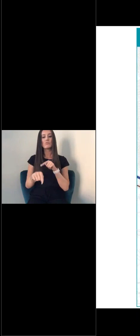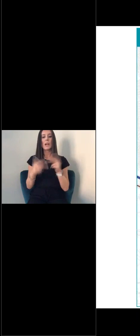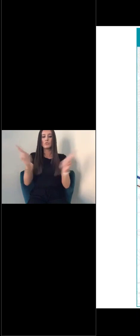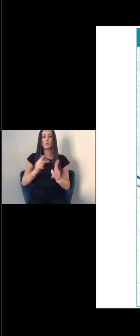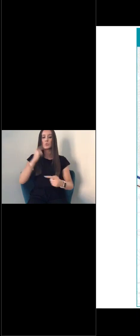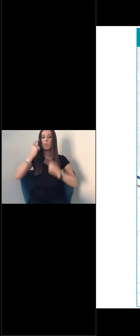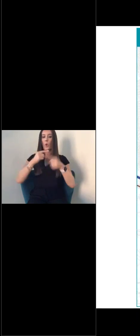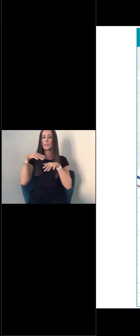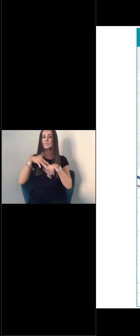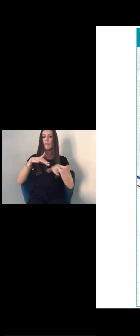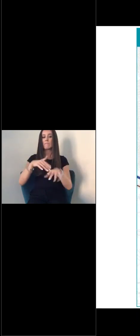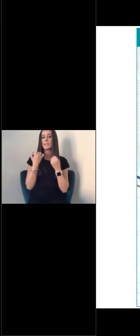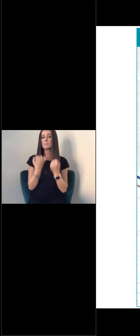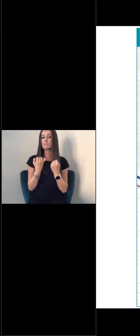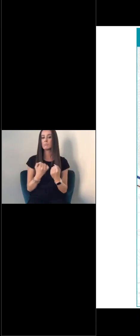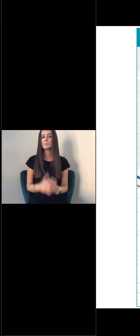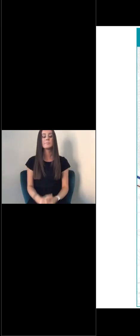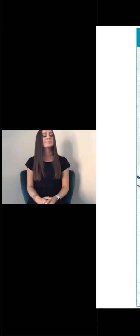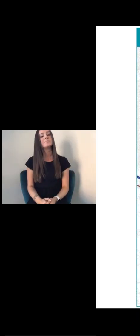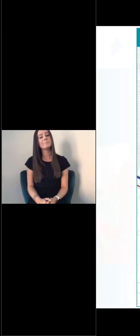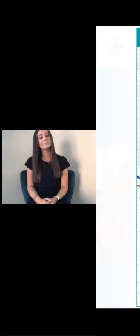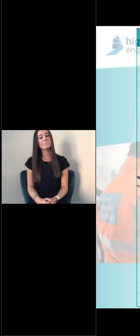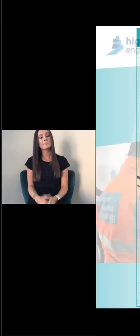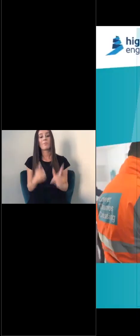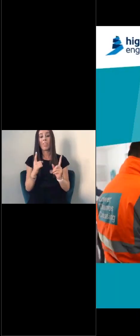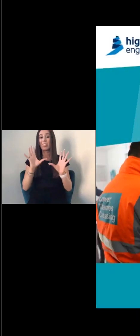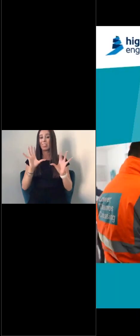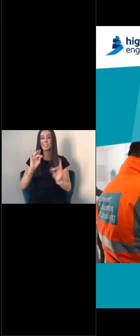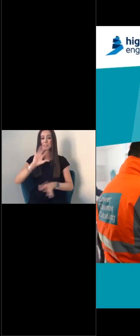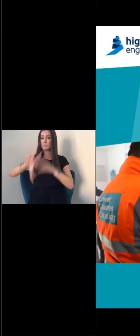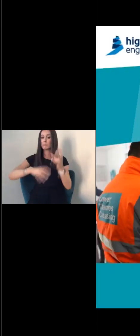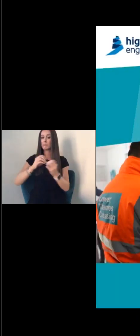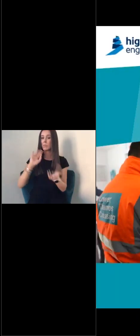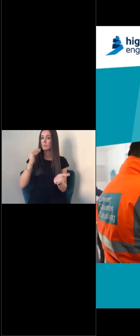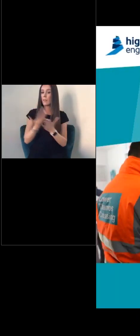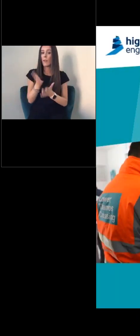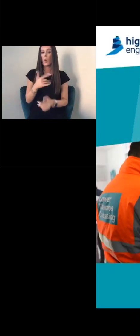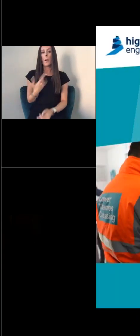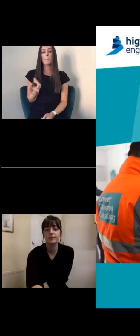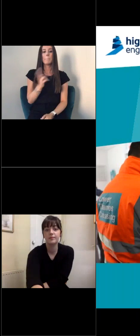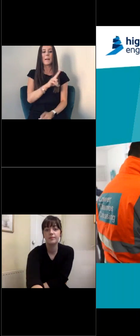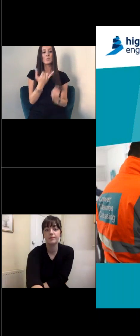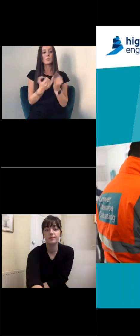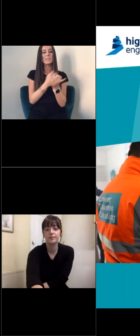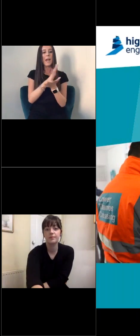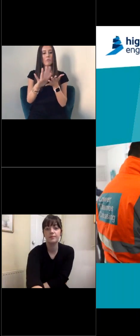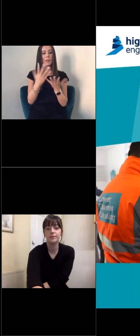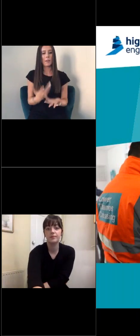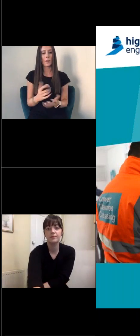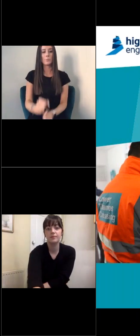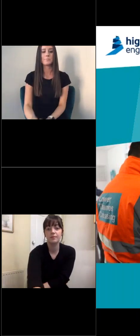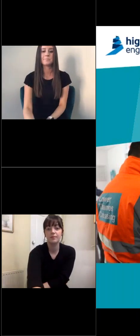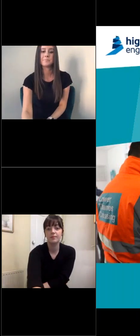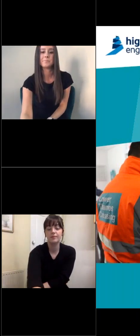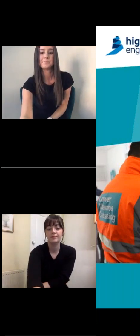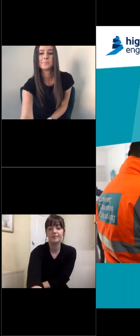strategy. And that's all from me. Back to Sarah now.